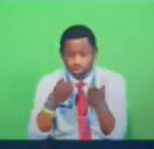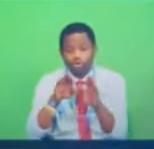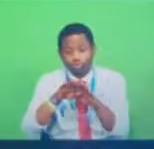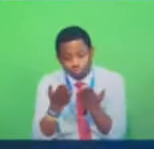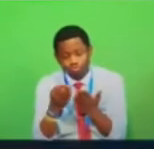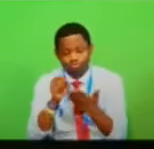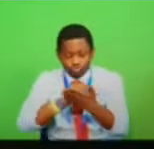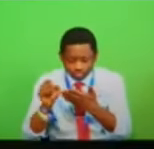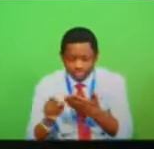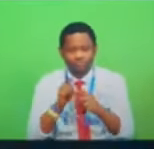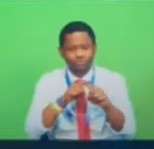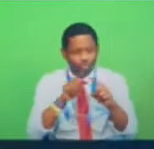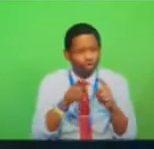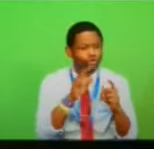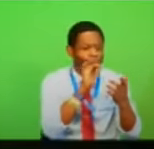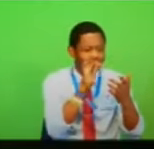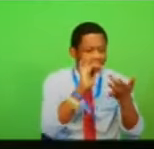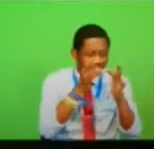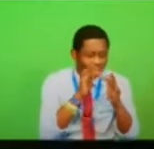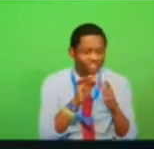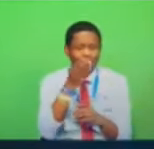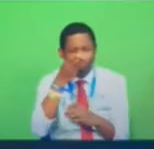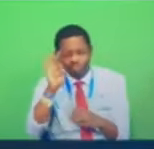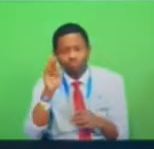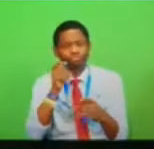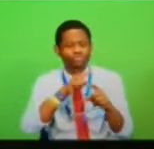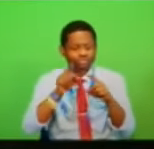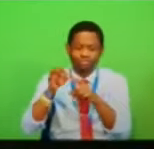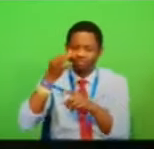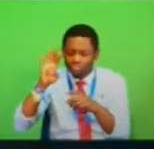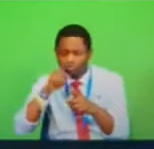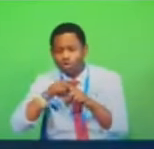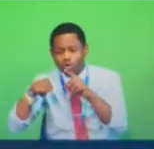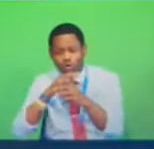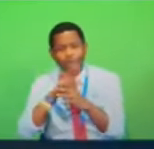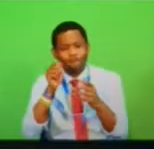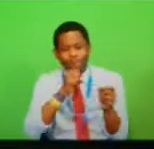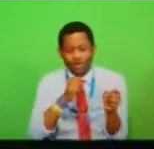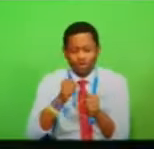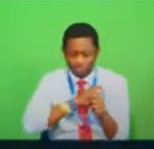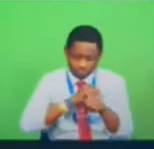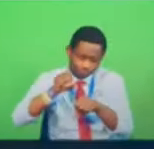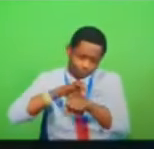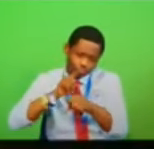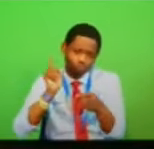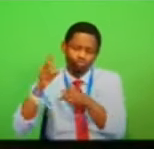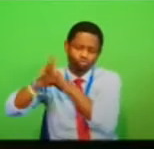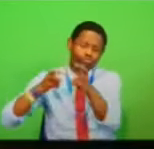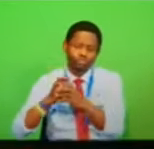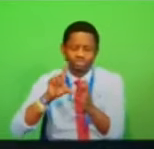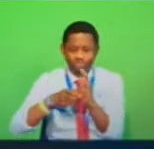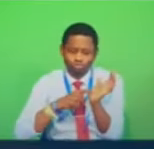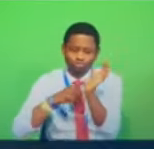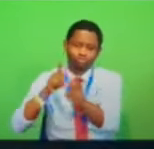your online engagements to work miracles, to bring healings, and to show people the way to